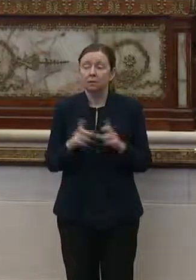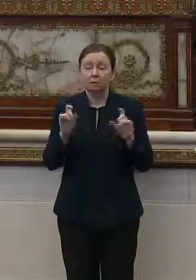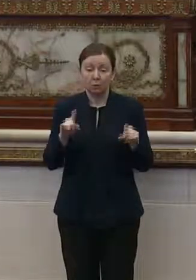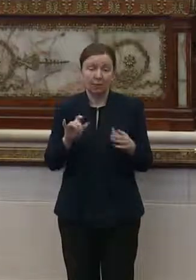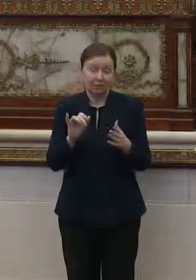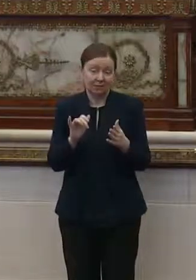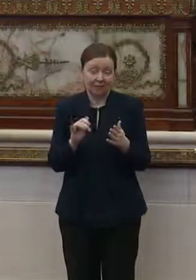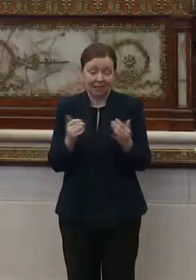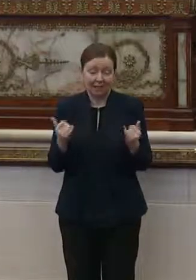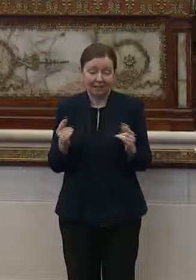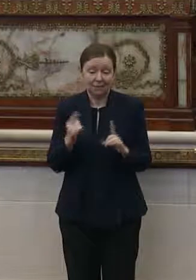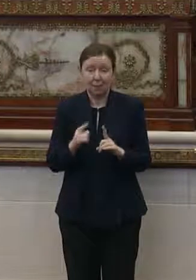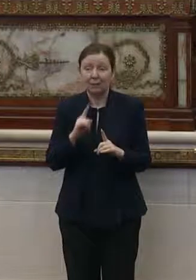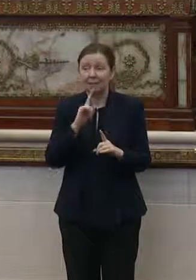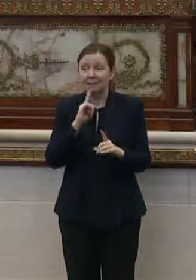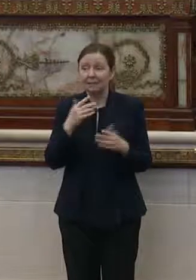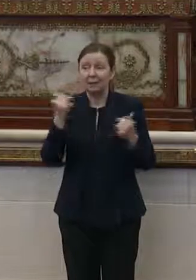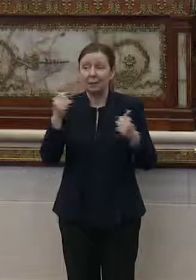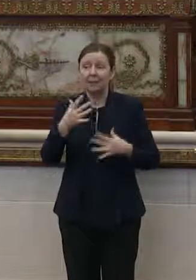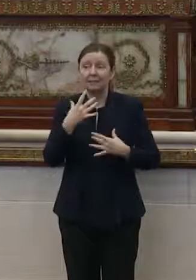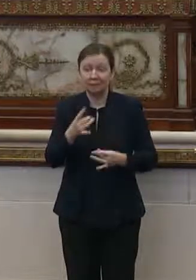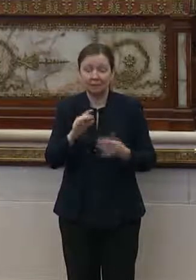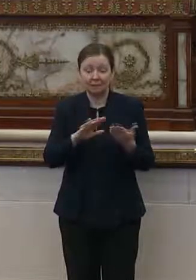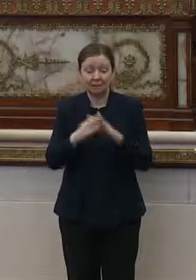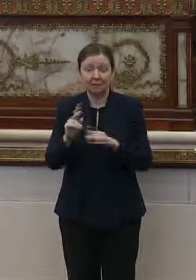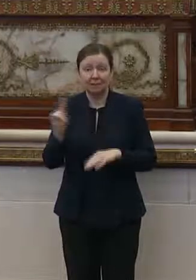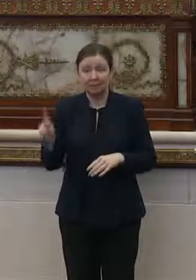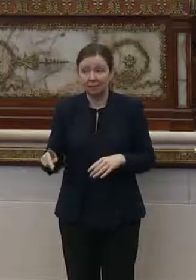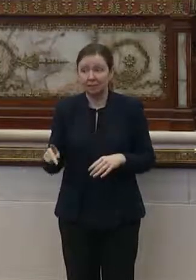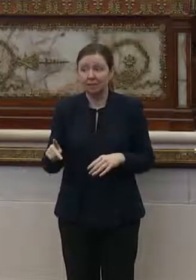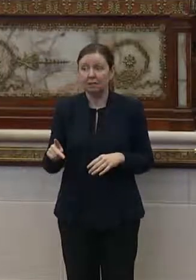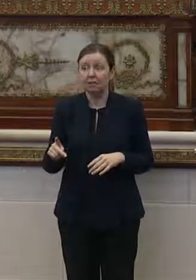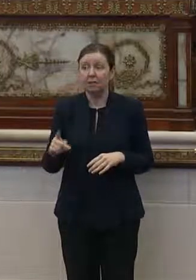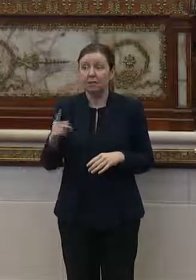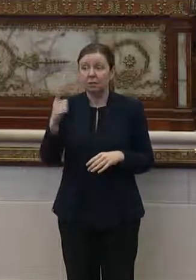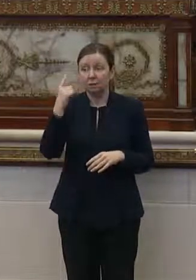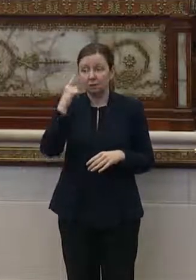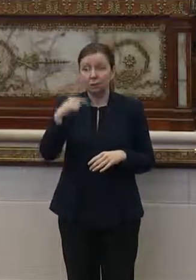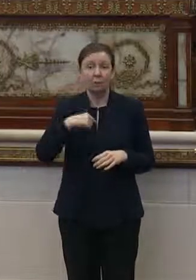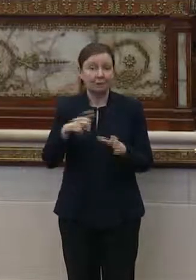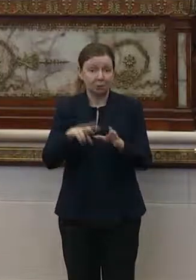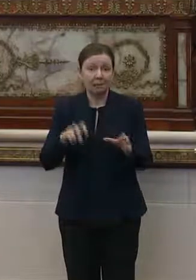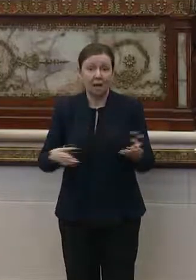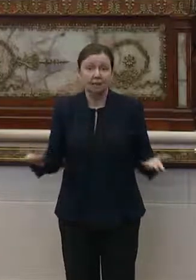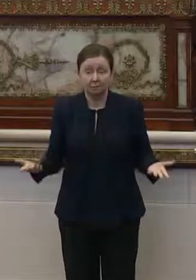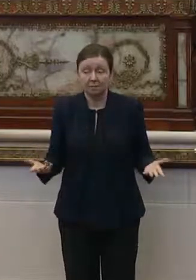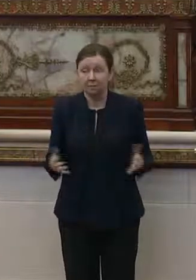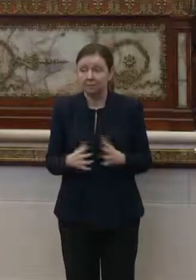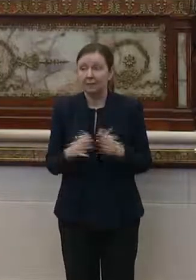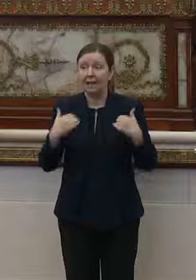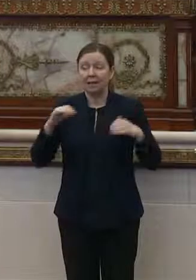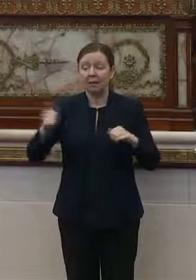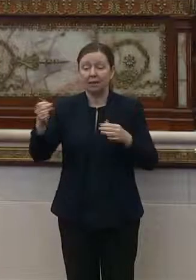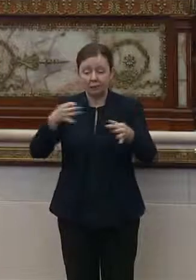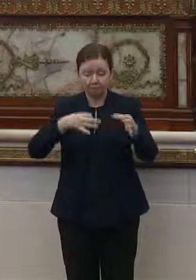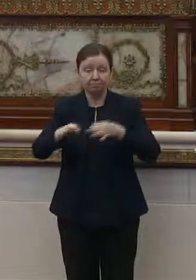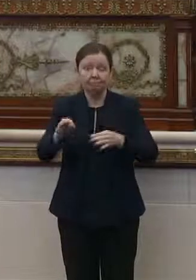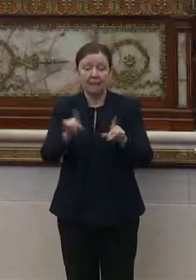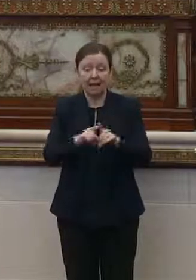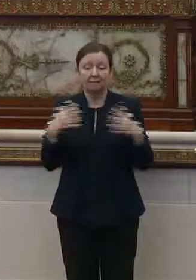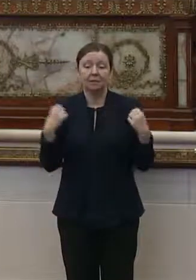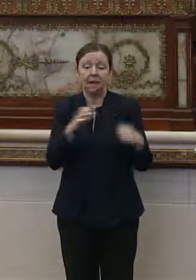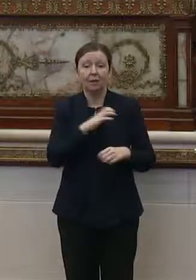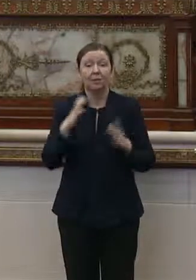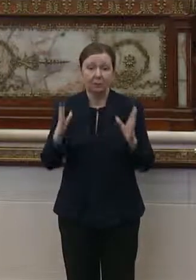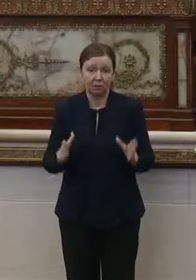at this point, is it in the best interest of the city of Philadelphia for me to resign and have another person step in as health commissioner?